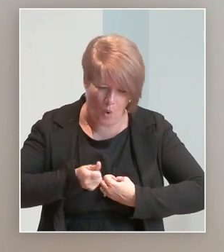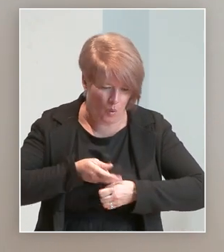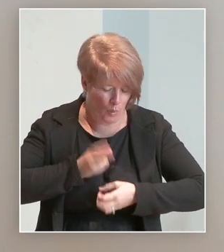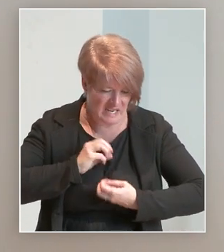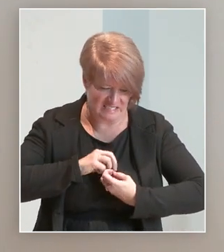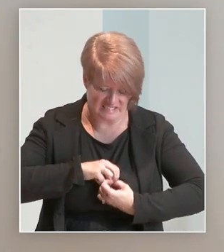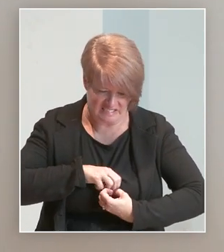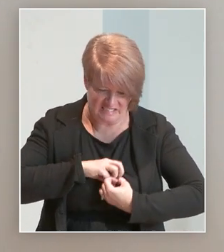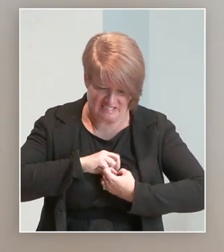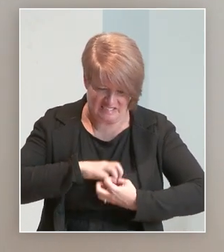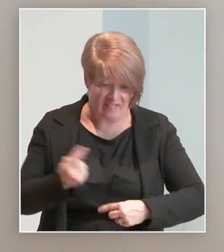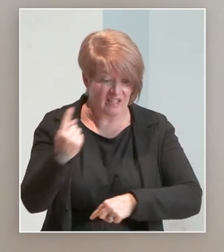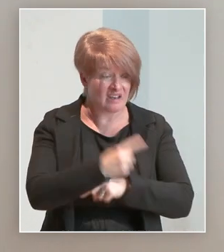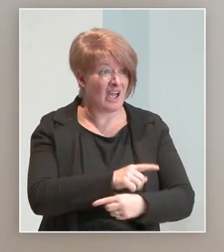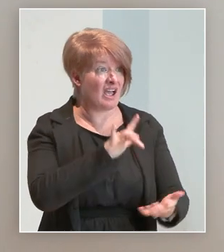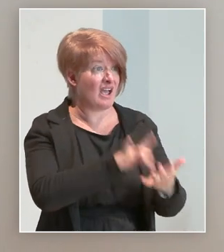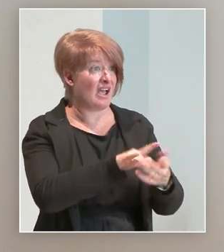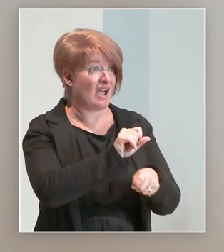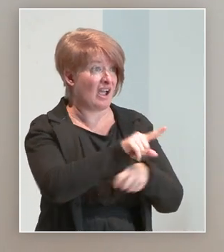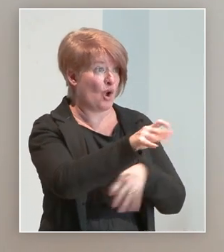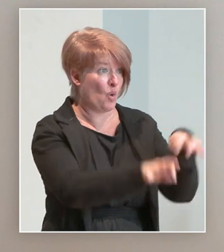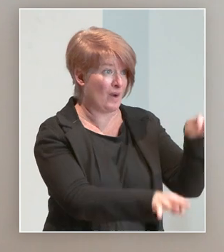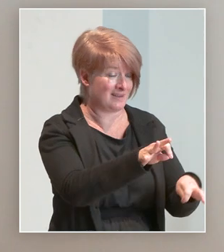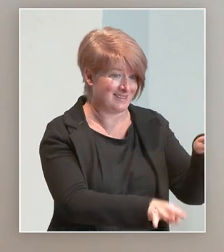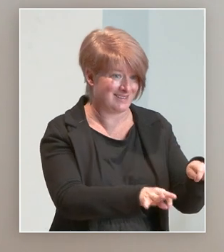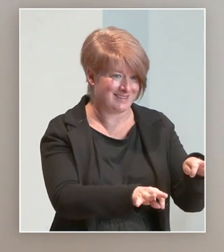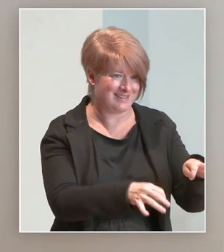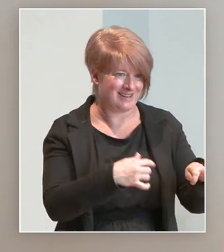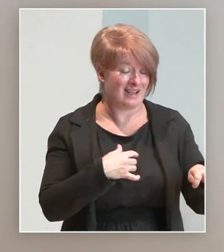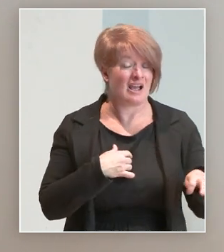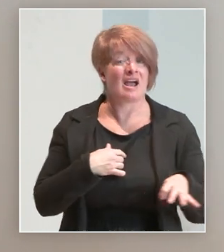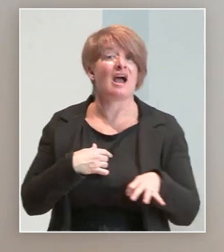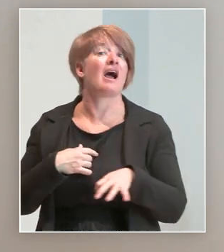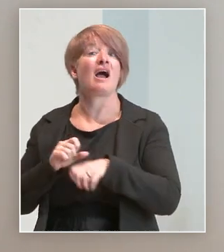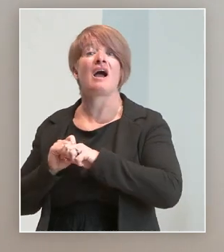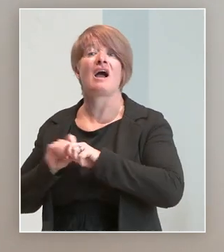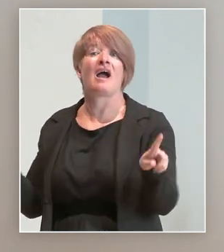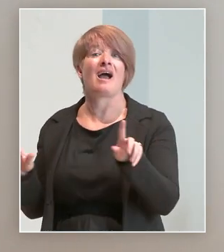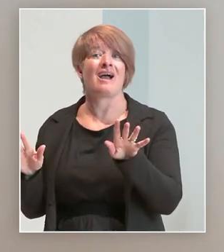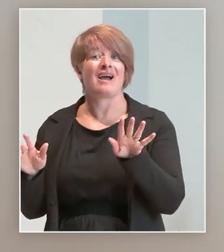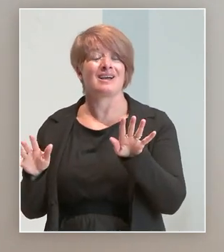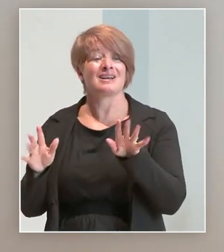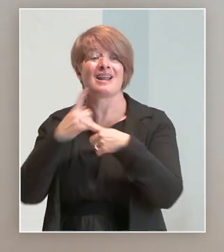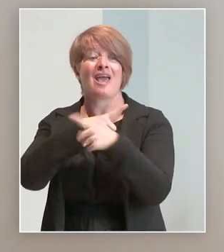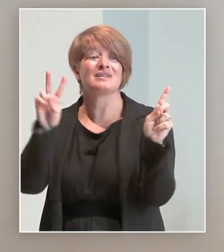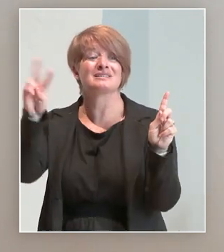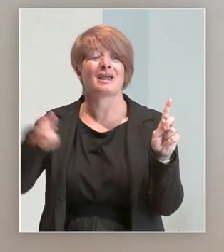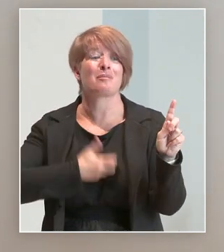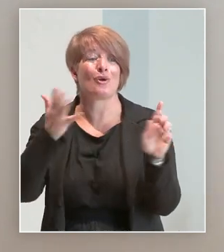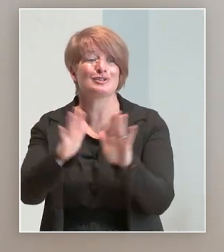pressed send on that court document, I rewarded myself by launching yet another version of a book trailer to announce my second poetry